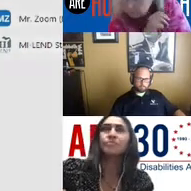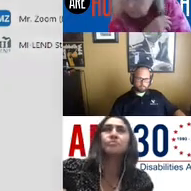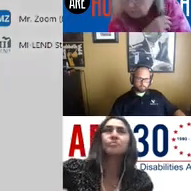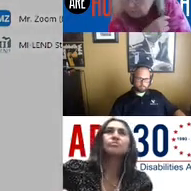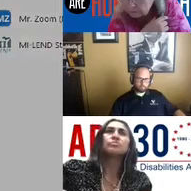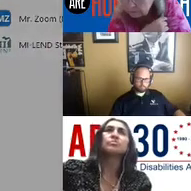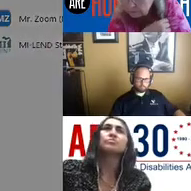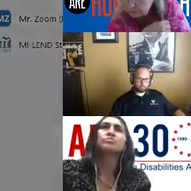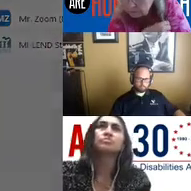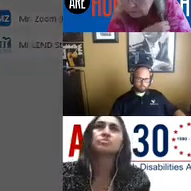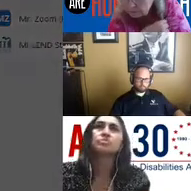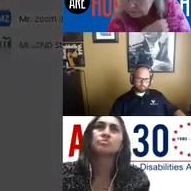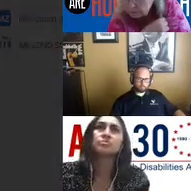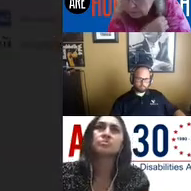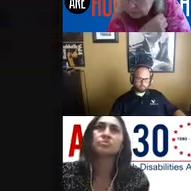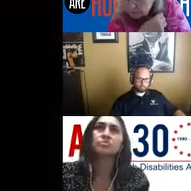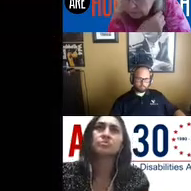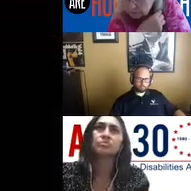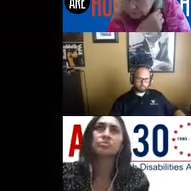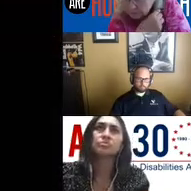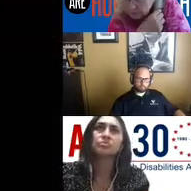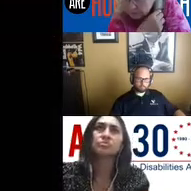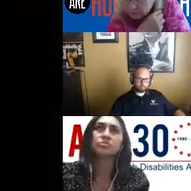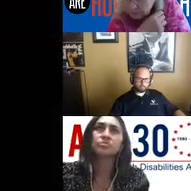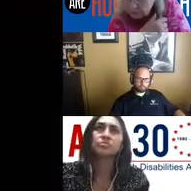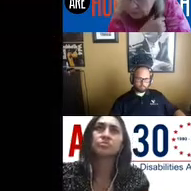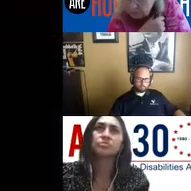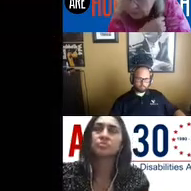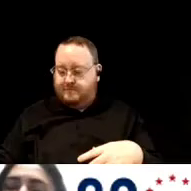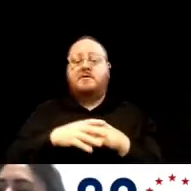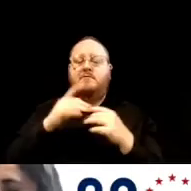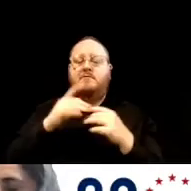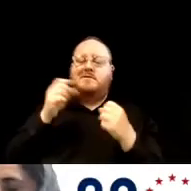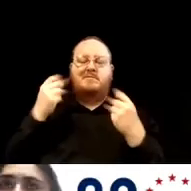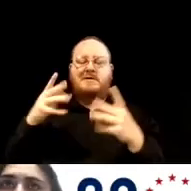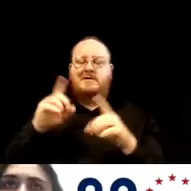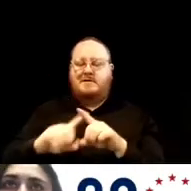real-time closed captioning. There are different things that can be used.